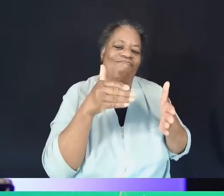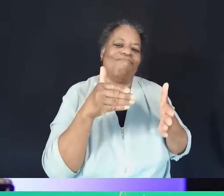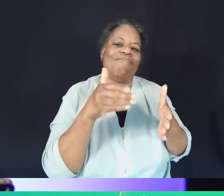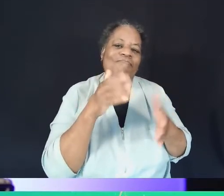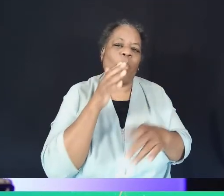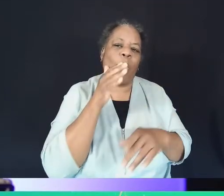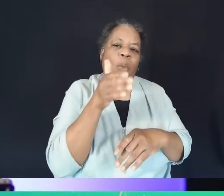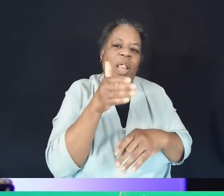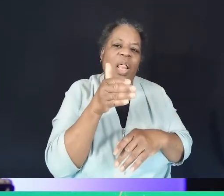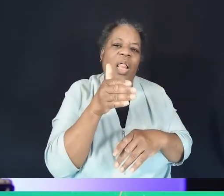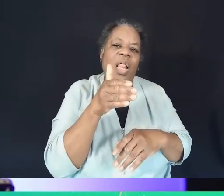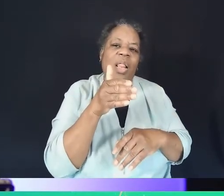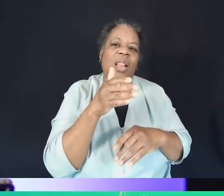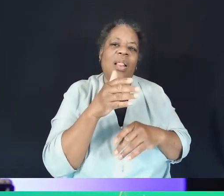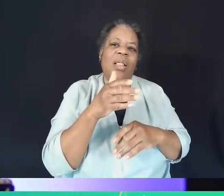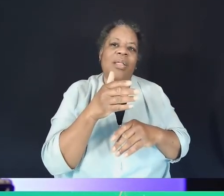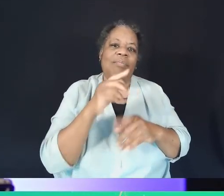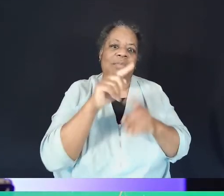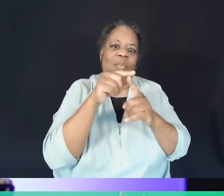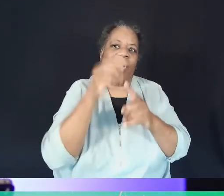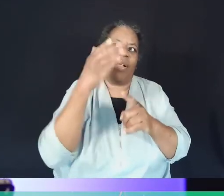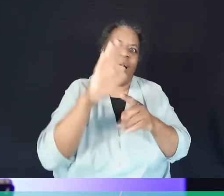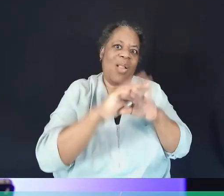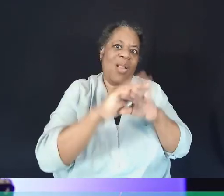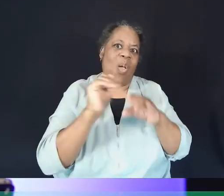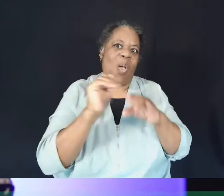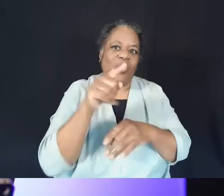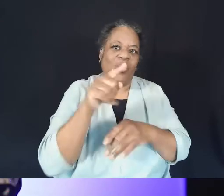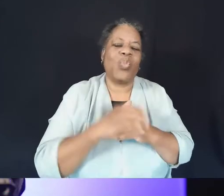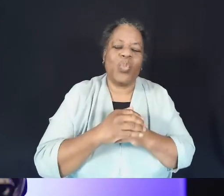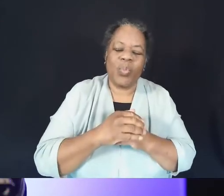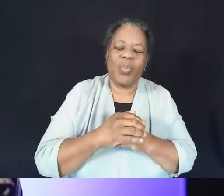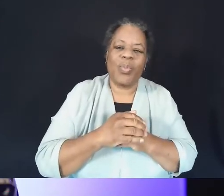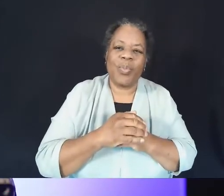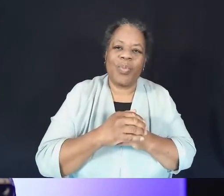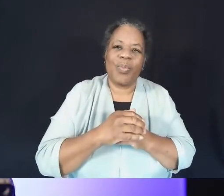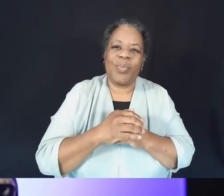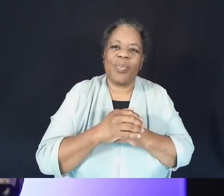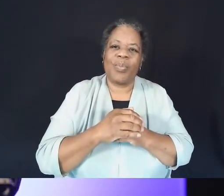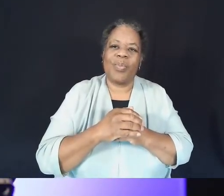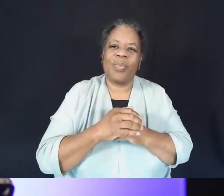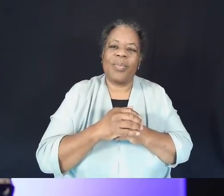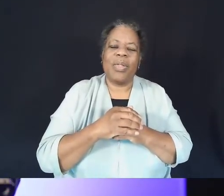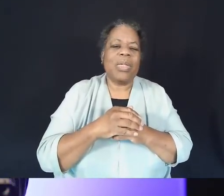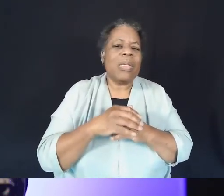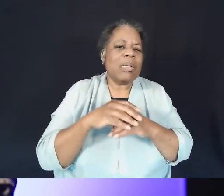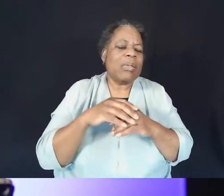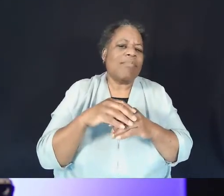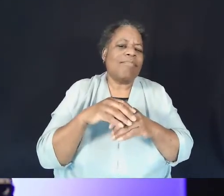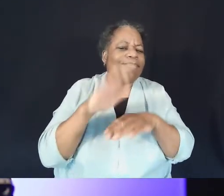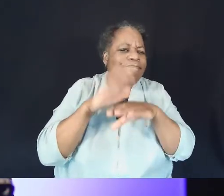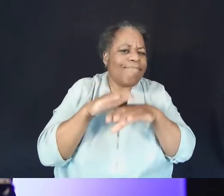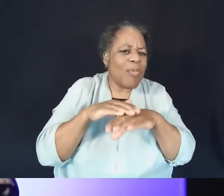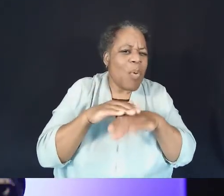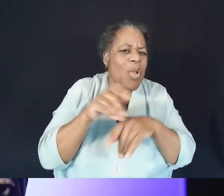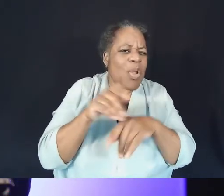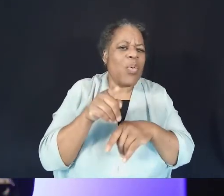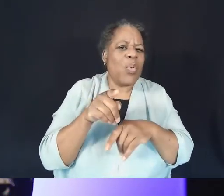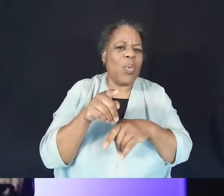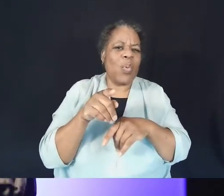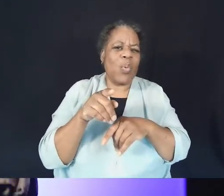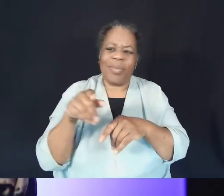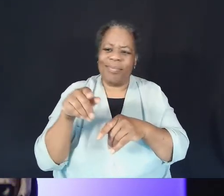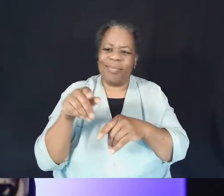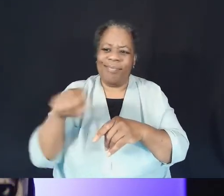calling you to rebuild or to build. So beware the cynics, beware the critics. Some of them